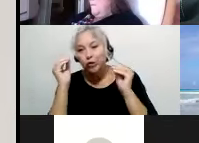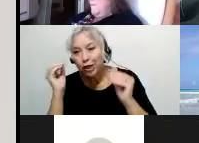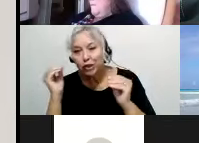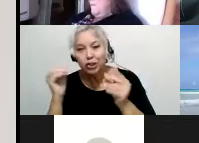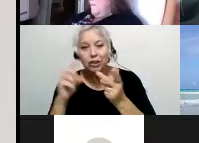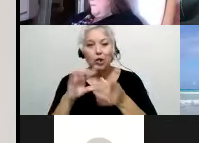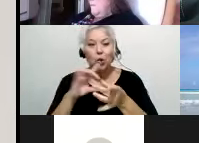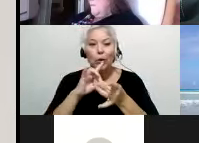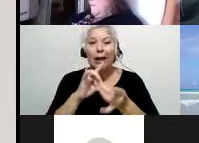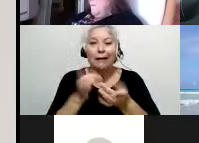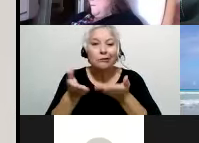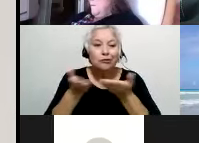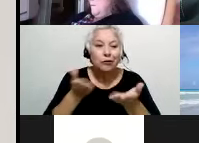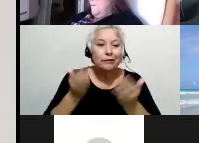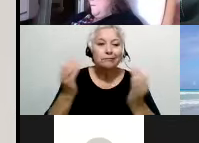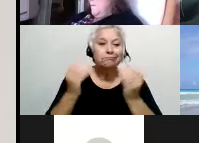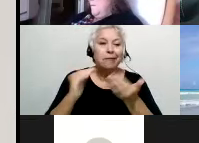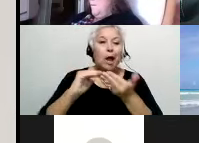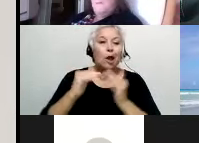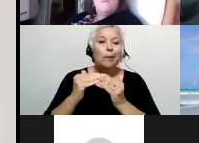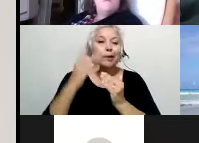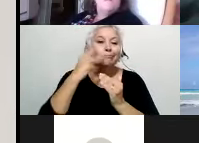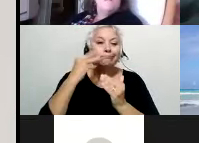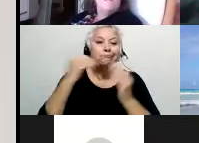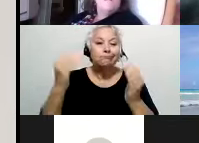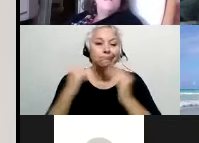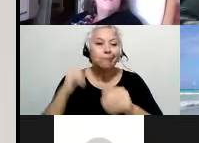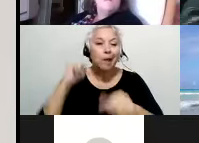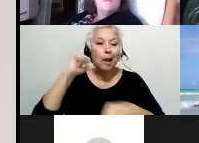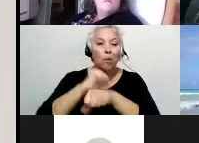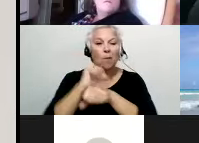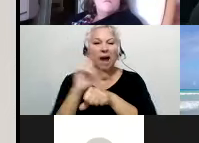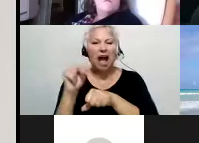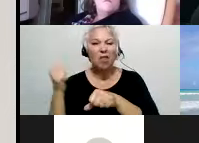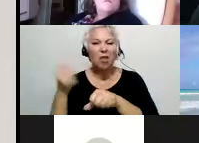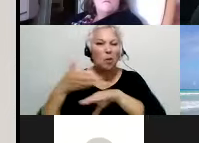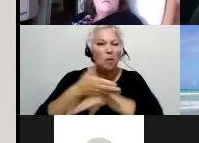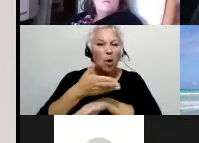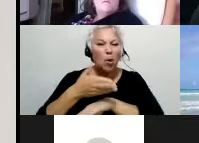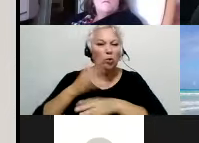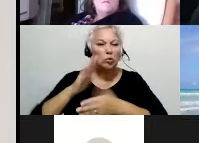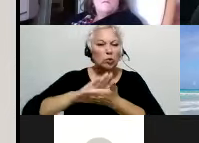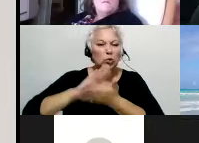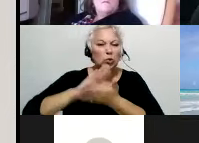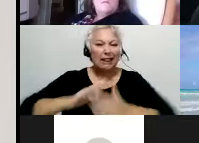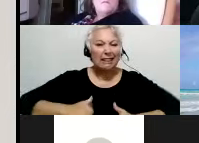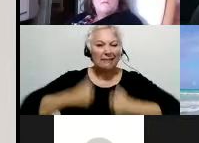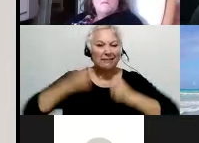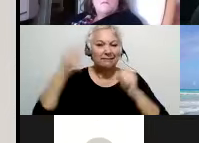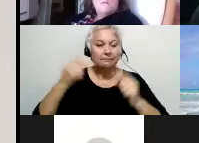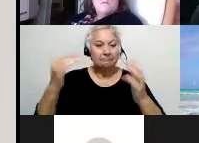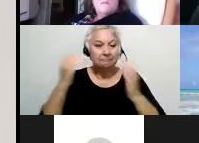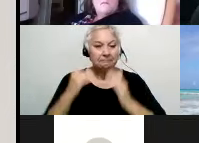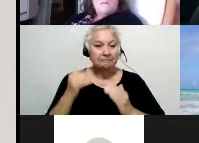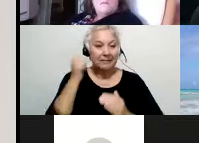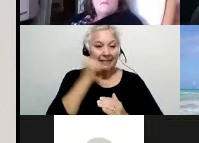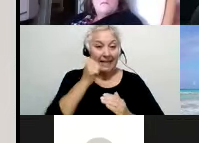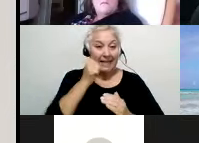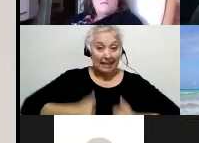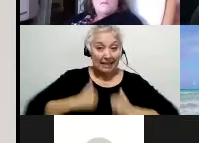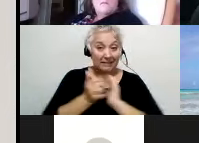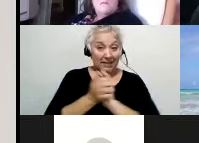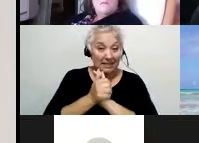related services, community experiences, employment and other post-school adult living objectives, daily living skills, and